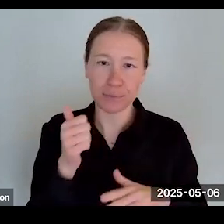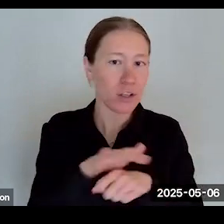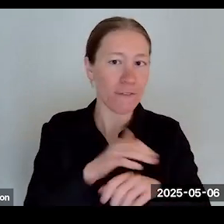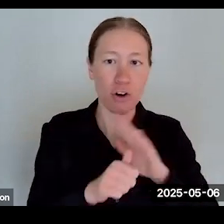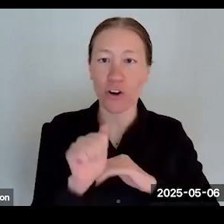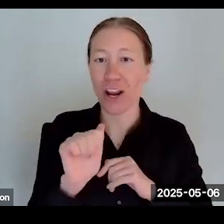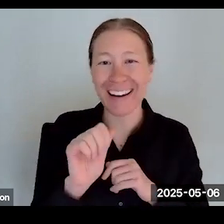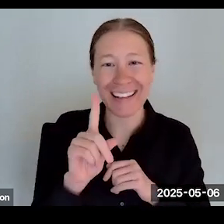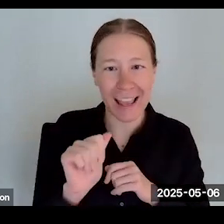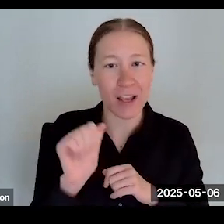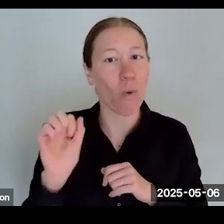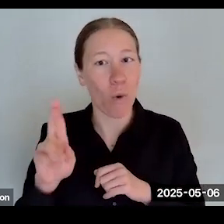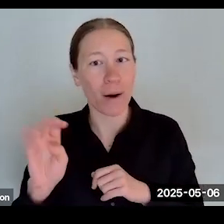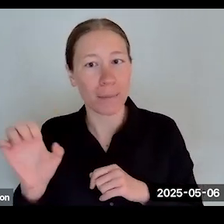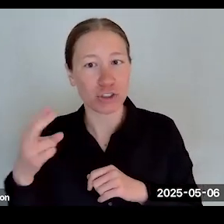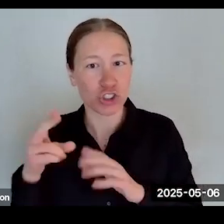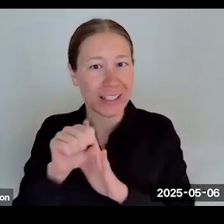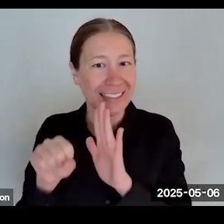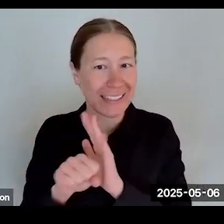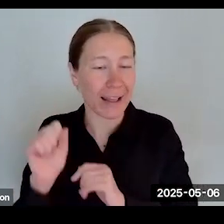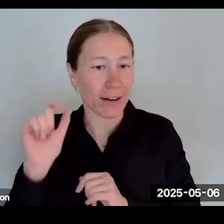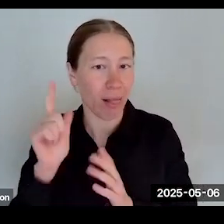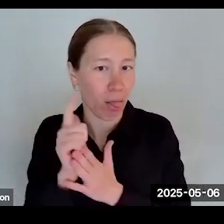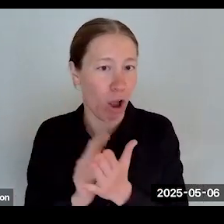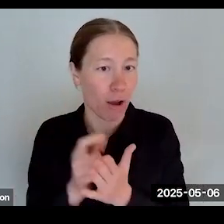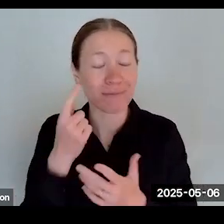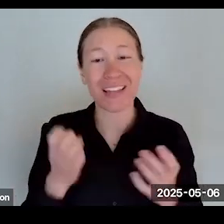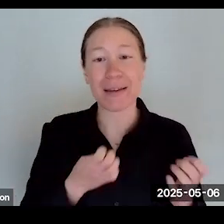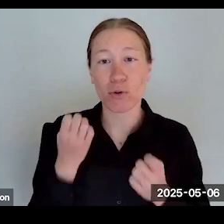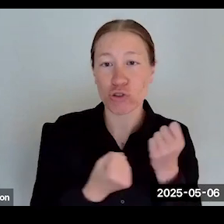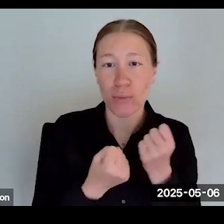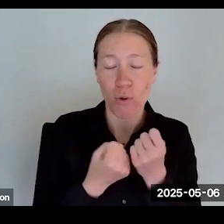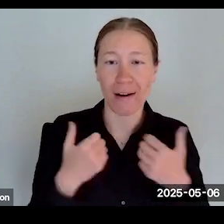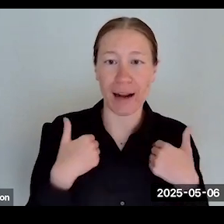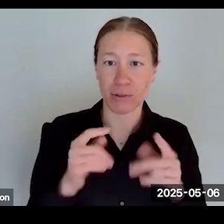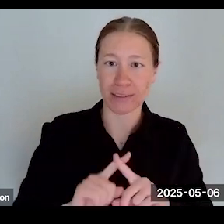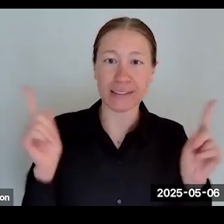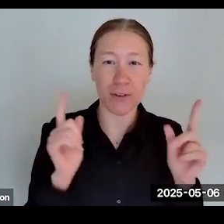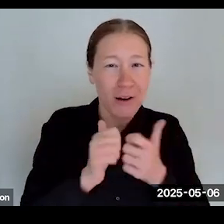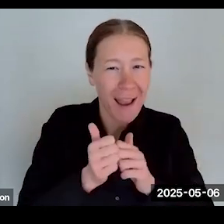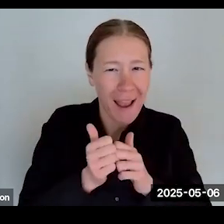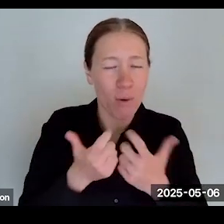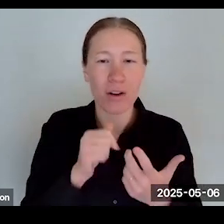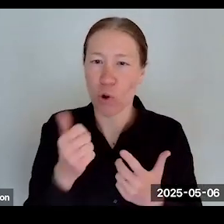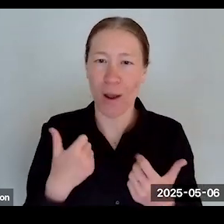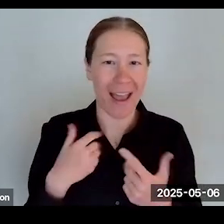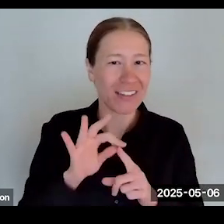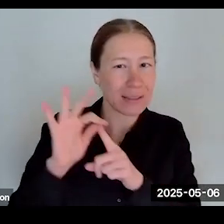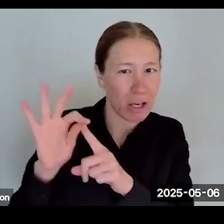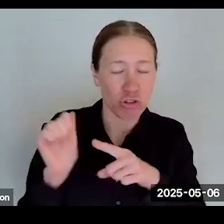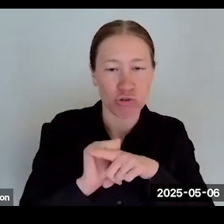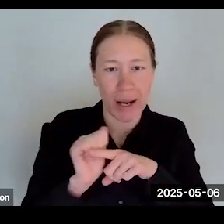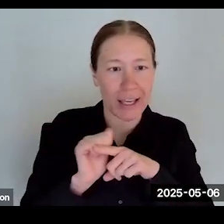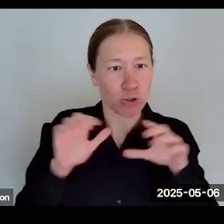by Michigan state law. Emotional support animals differ from service animals in that they do not have any special training to